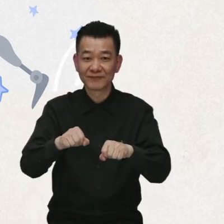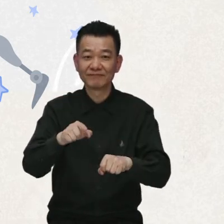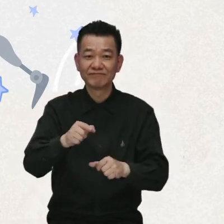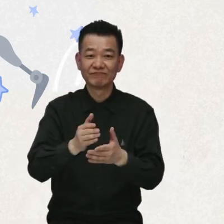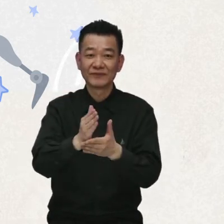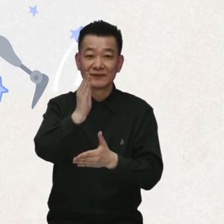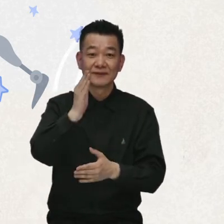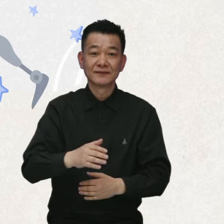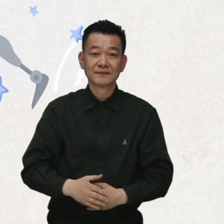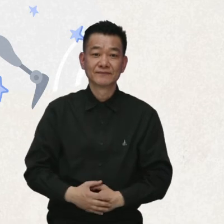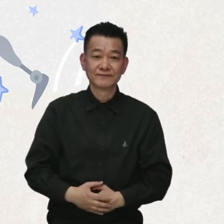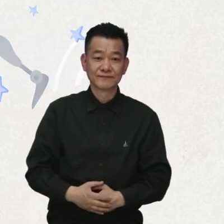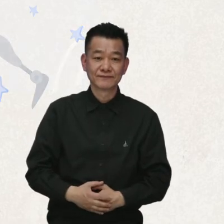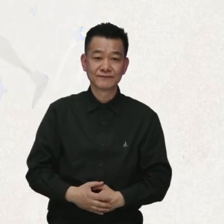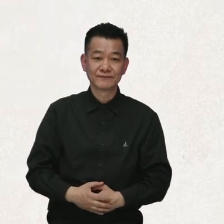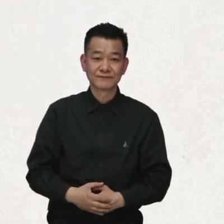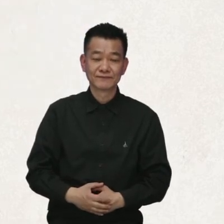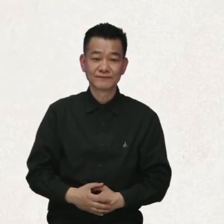sporting activities.